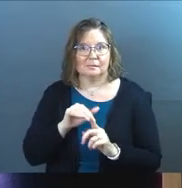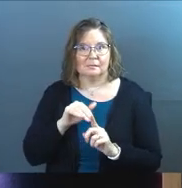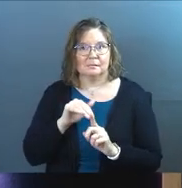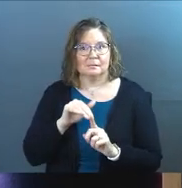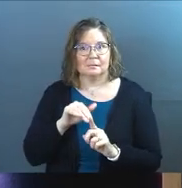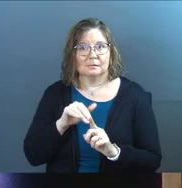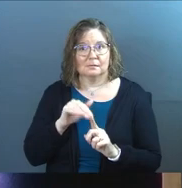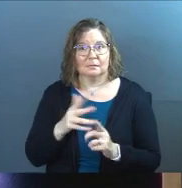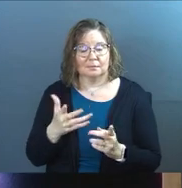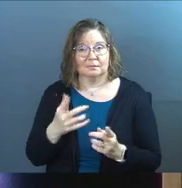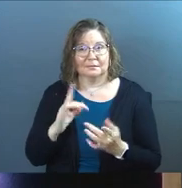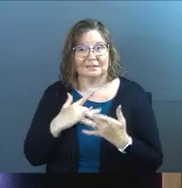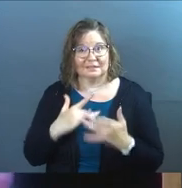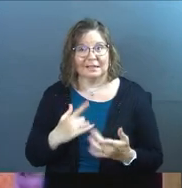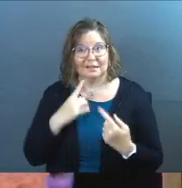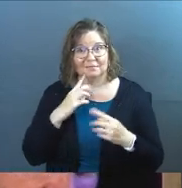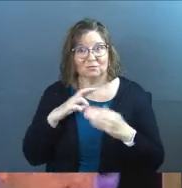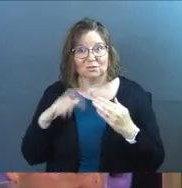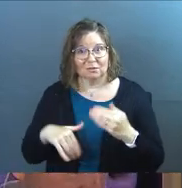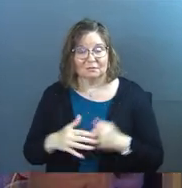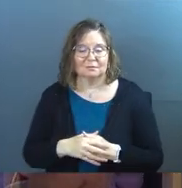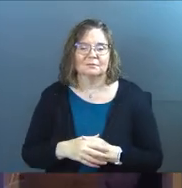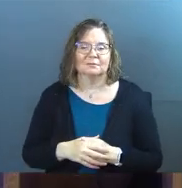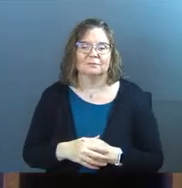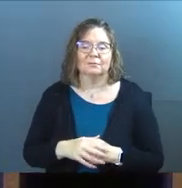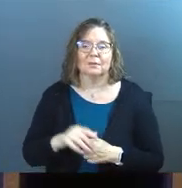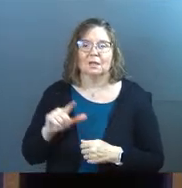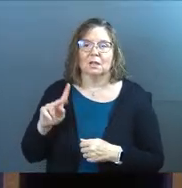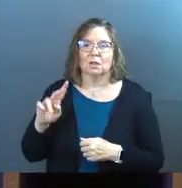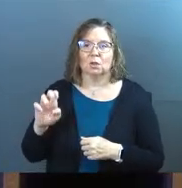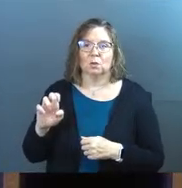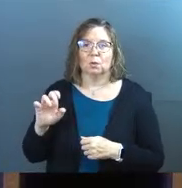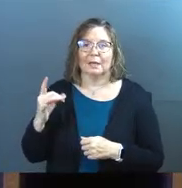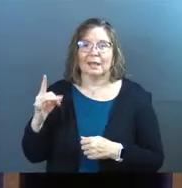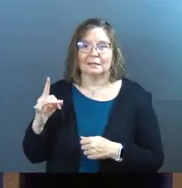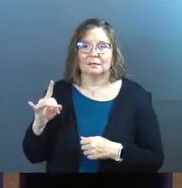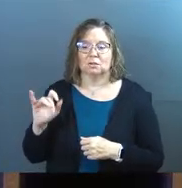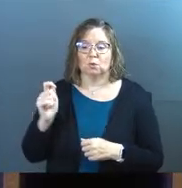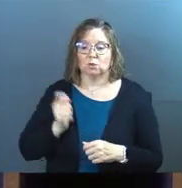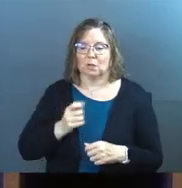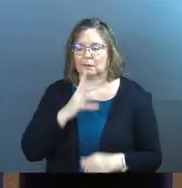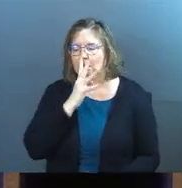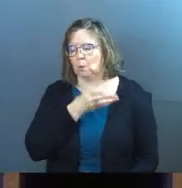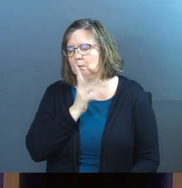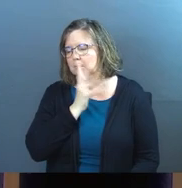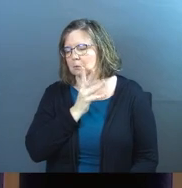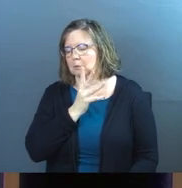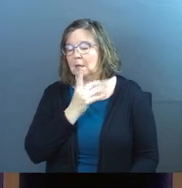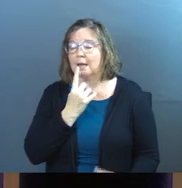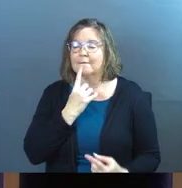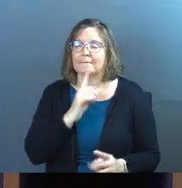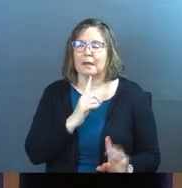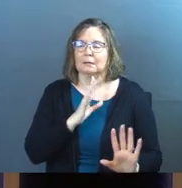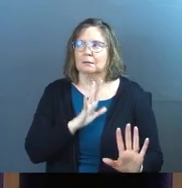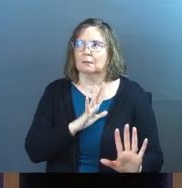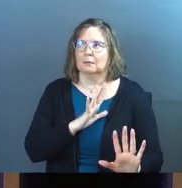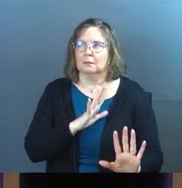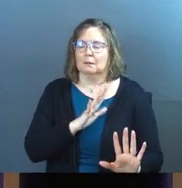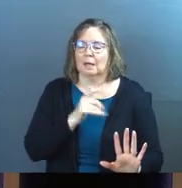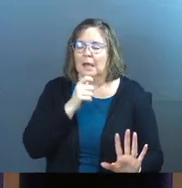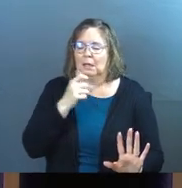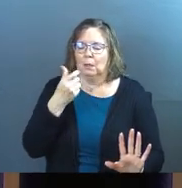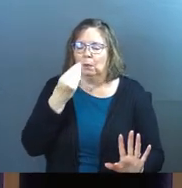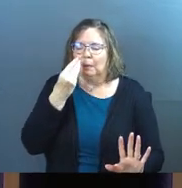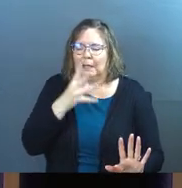amen? Luke 18, the judge ignored her for a while, but finally he said to himself, I don't fear God